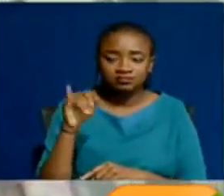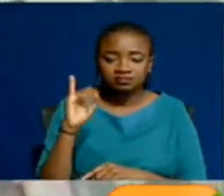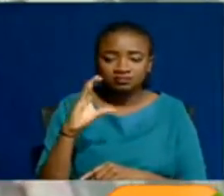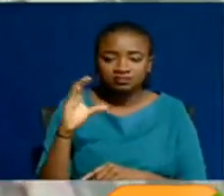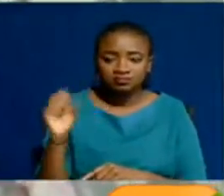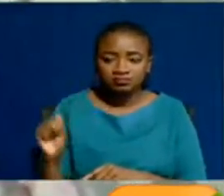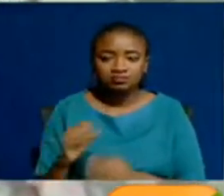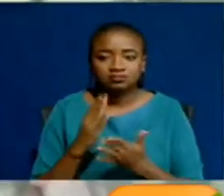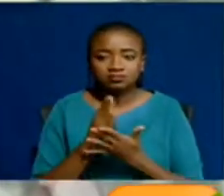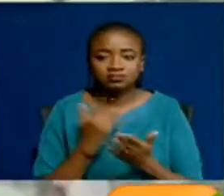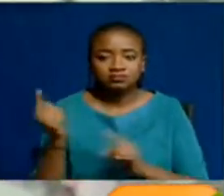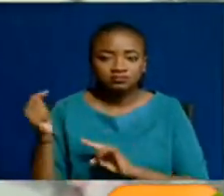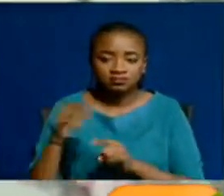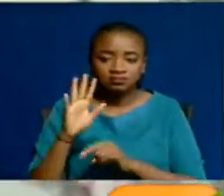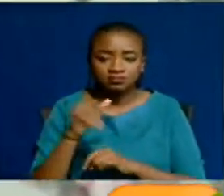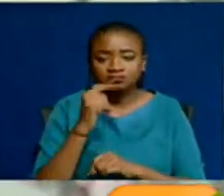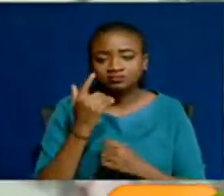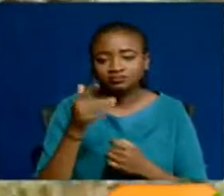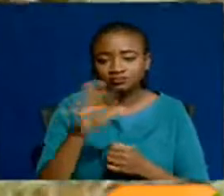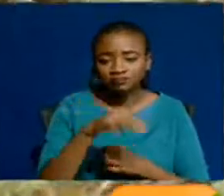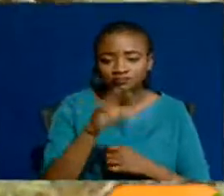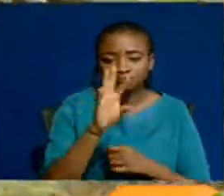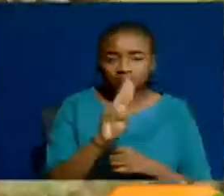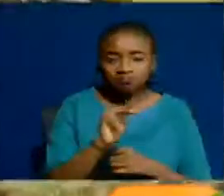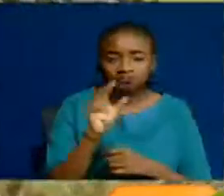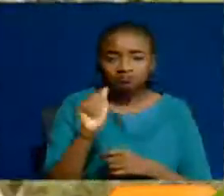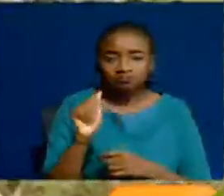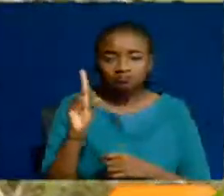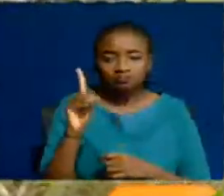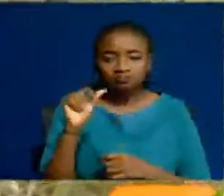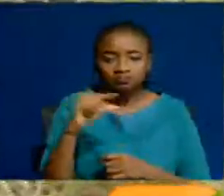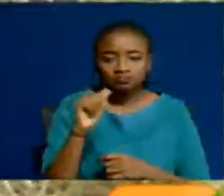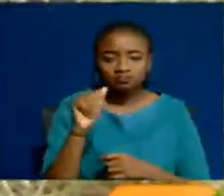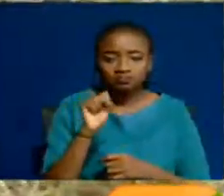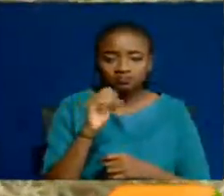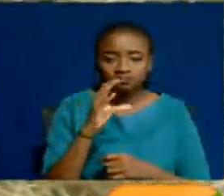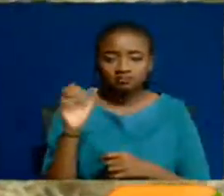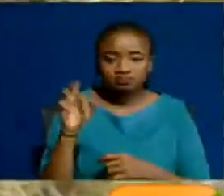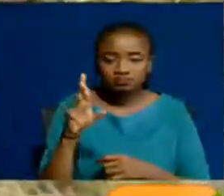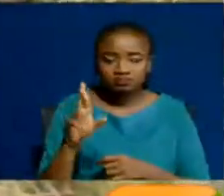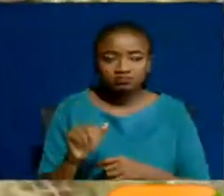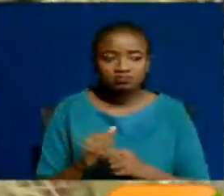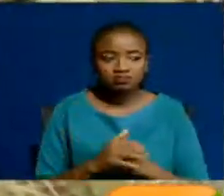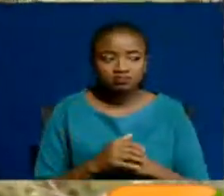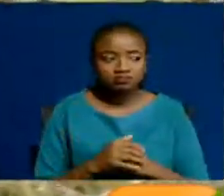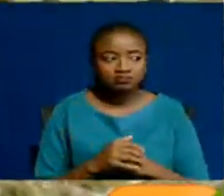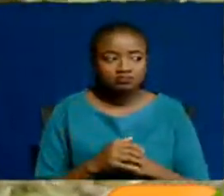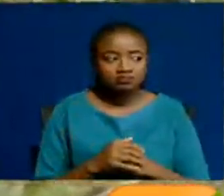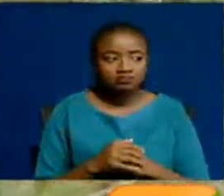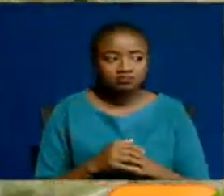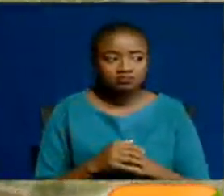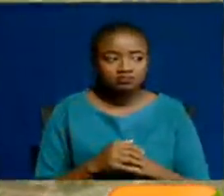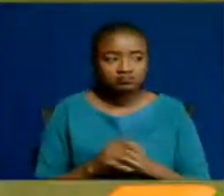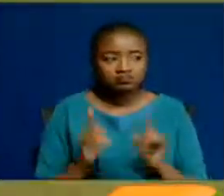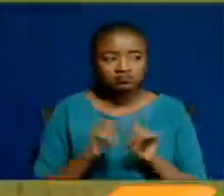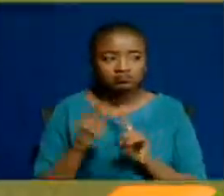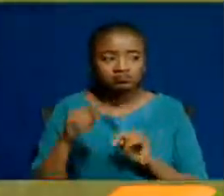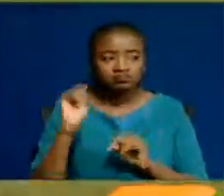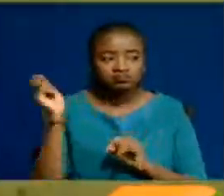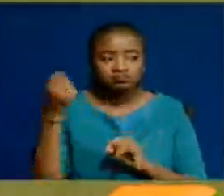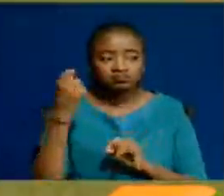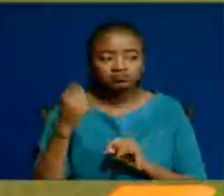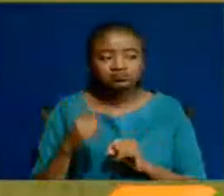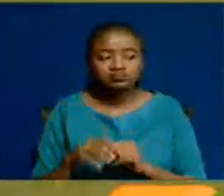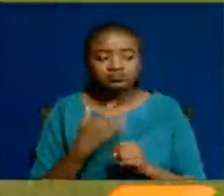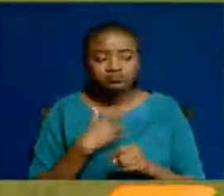places like Madagascar and come in. And these are about 60 species of birds that do that migration. Kenya stands out for its